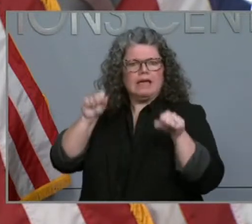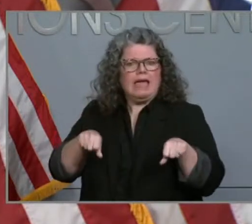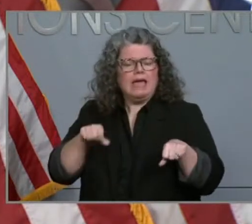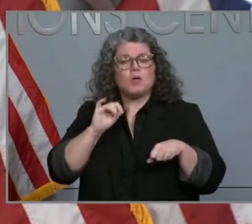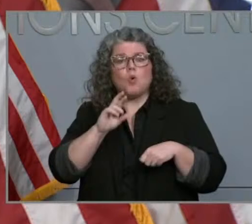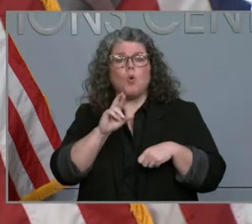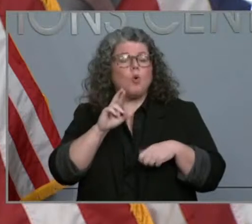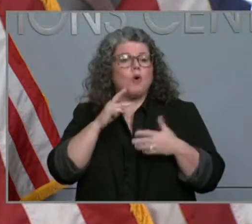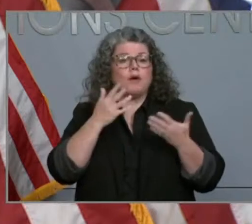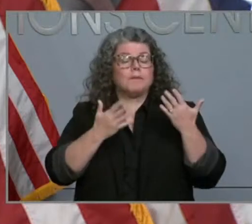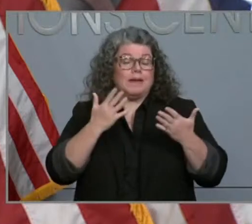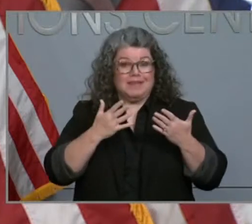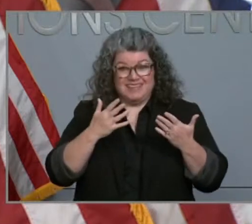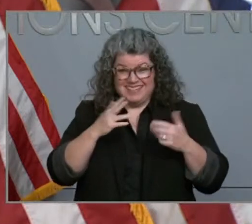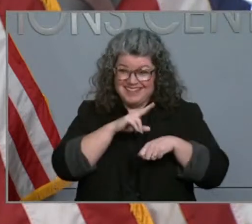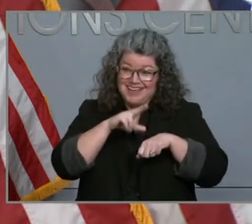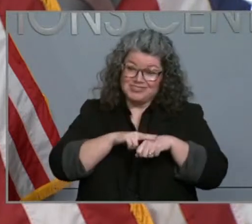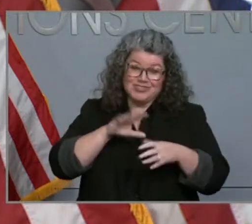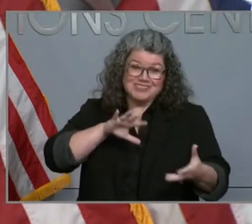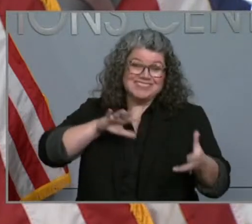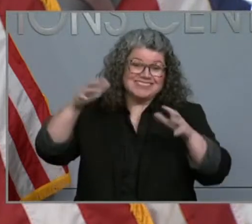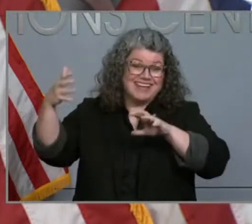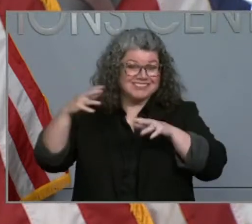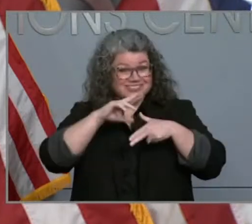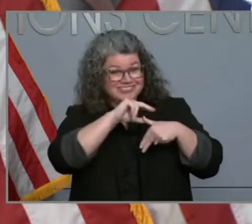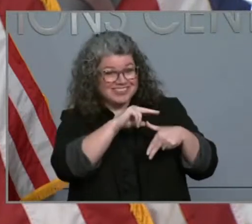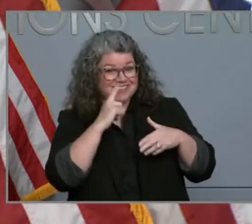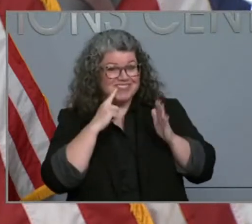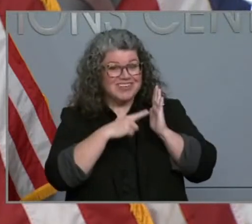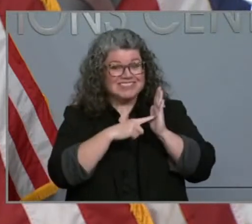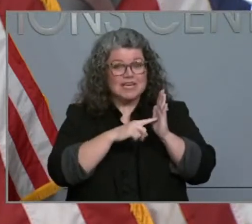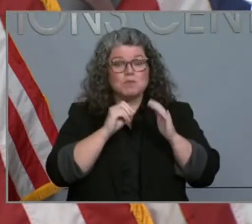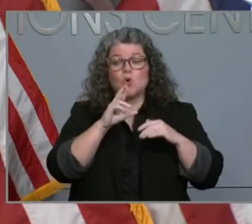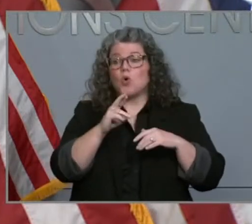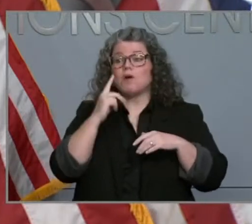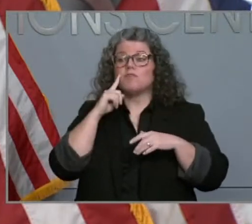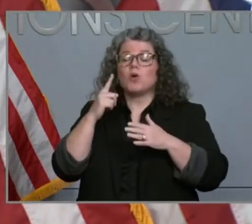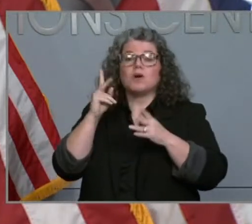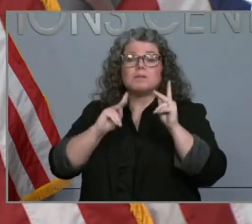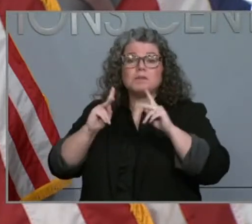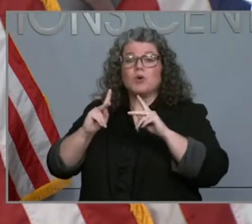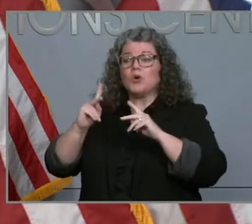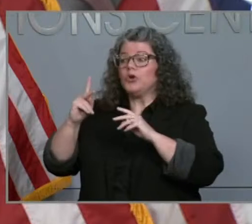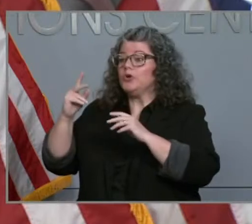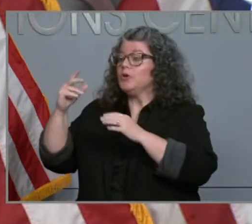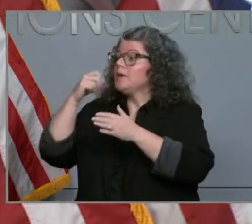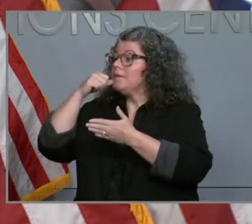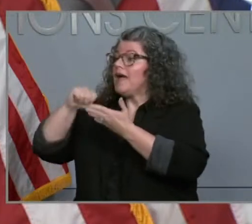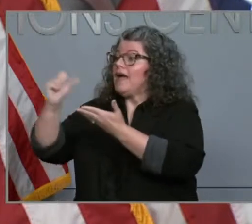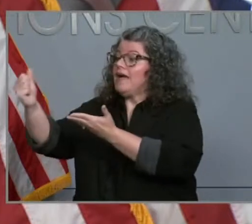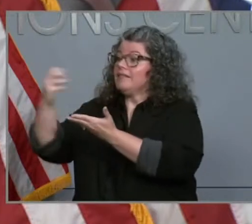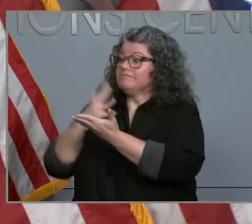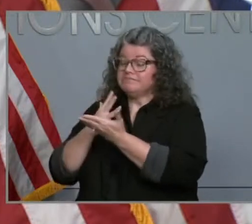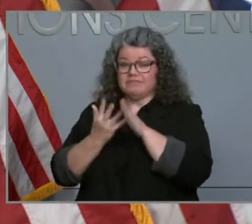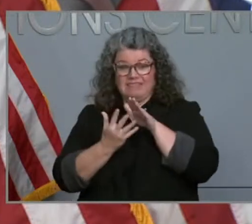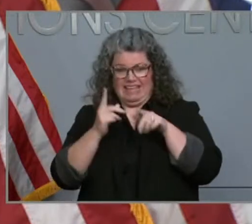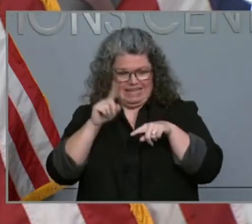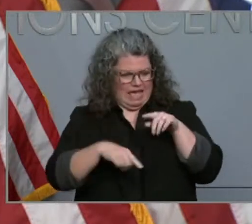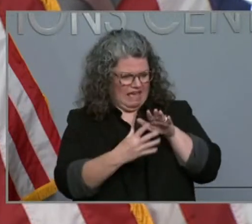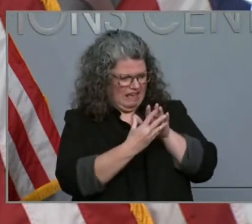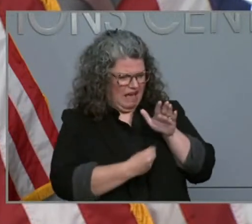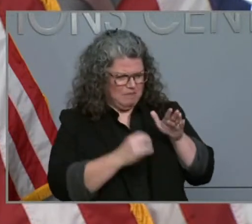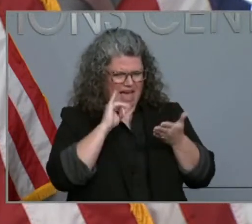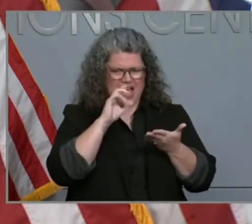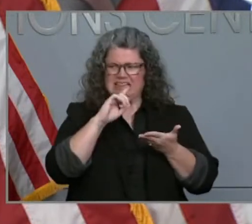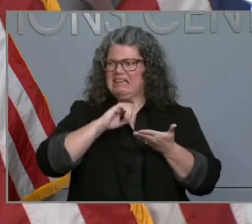have experienced a natural disaster, then that, and for those absentee voters, that they're unable to make a copy of their photo ID. Those are all